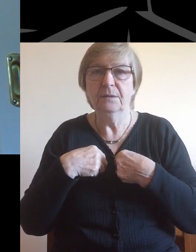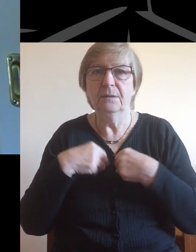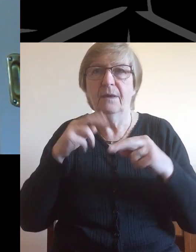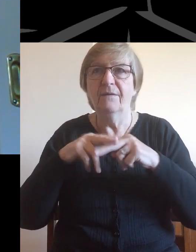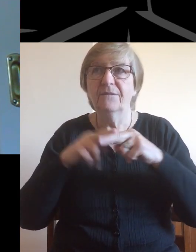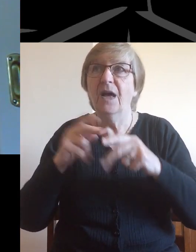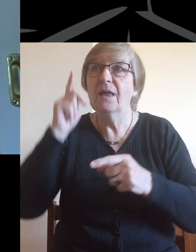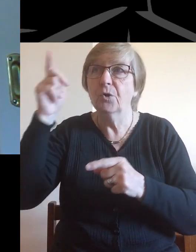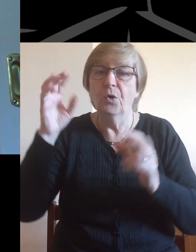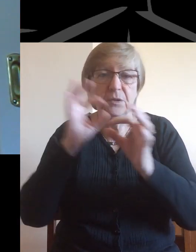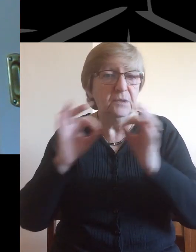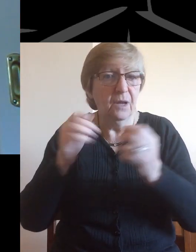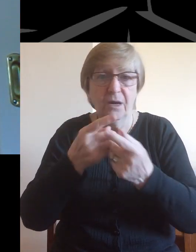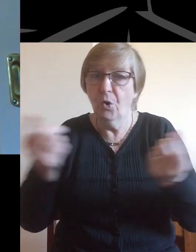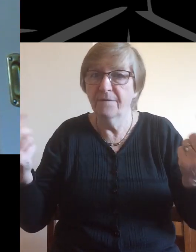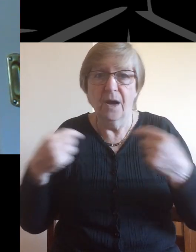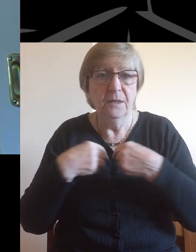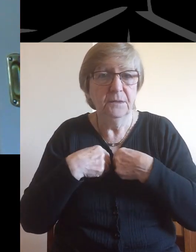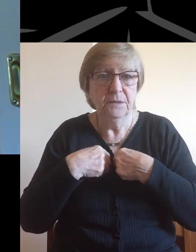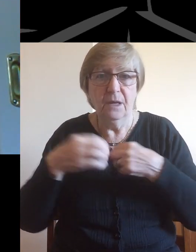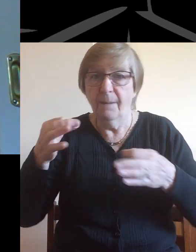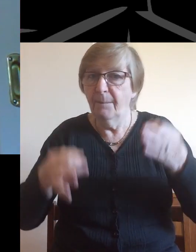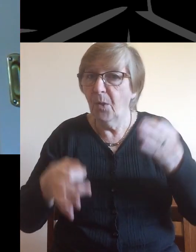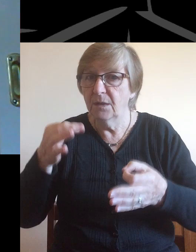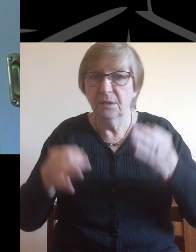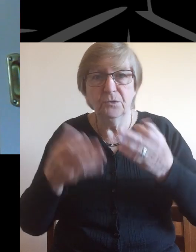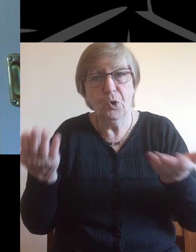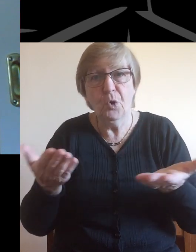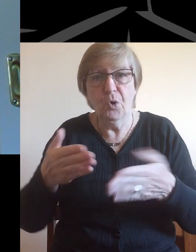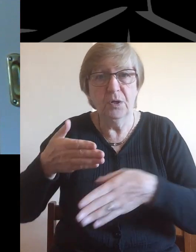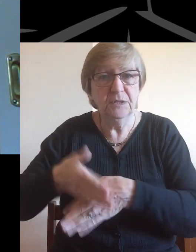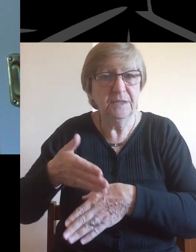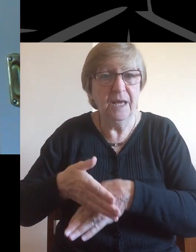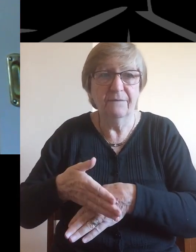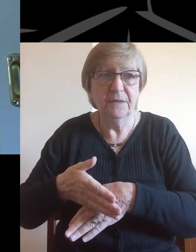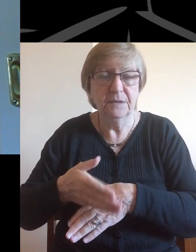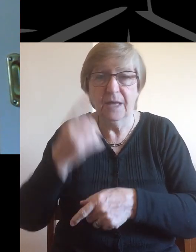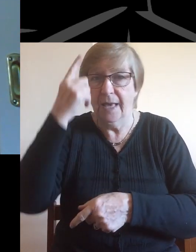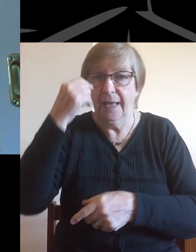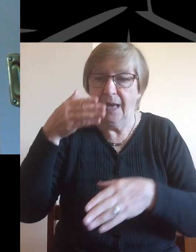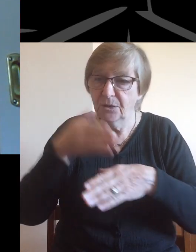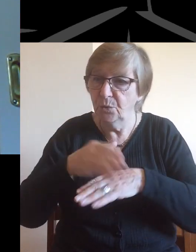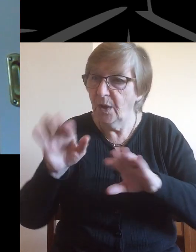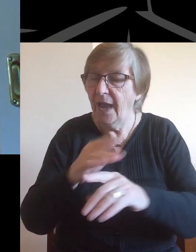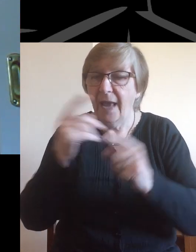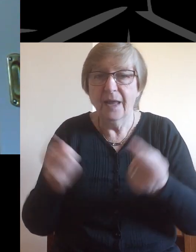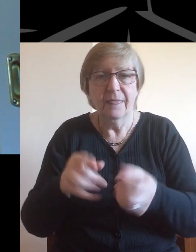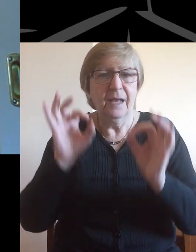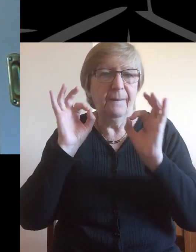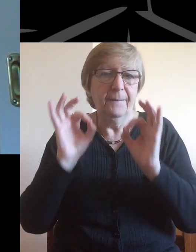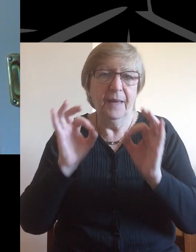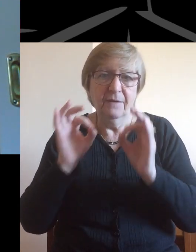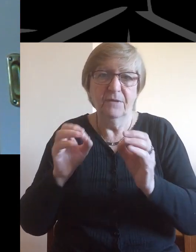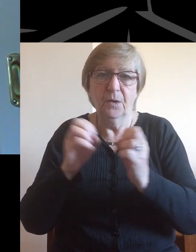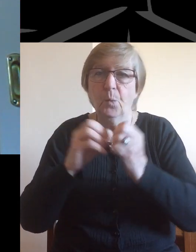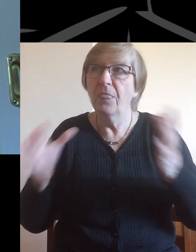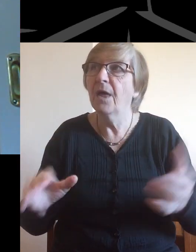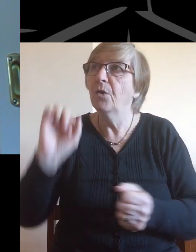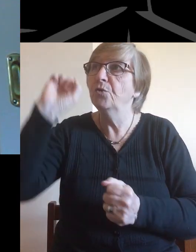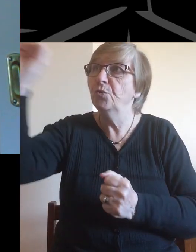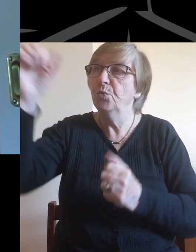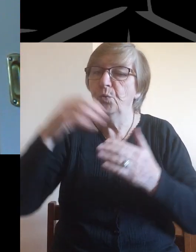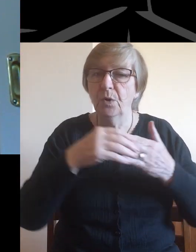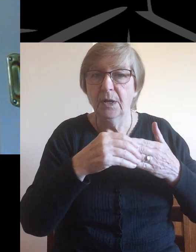Father God, none of us, whether we are powerful politicians or humble servants, can do anything worthwhile without your